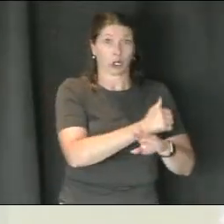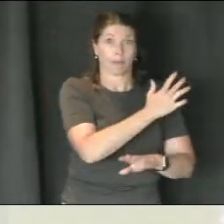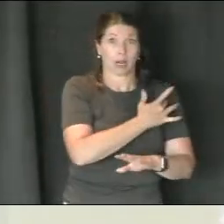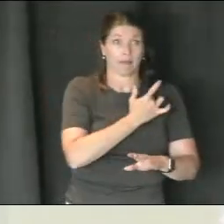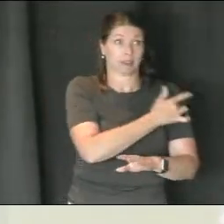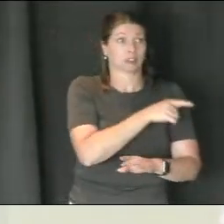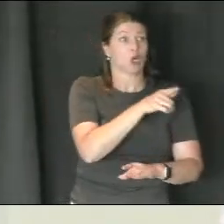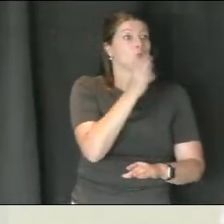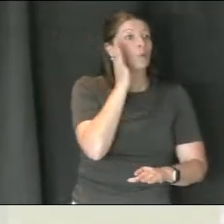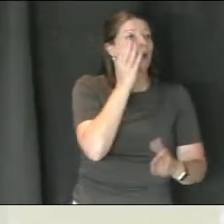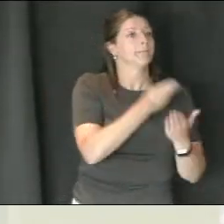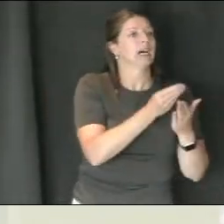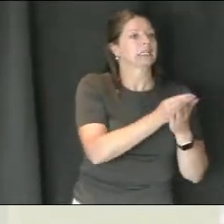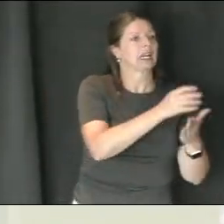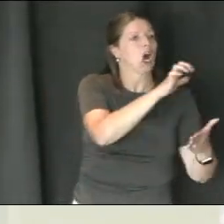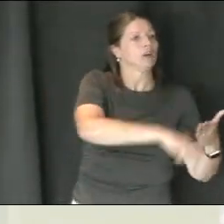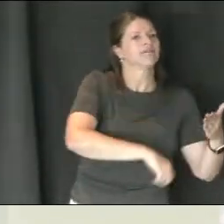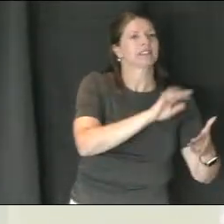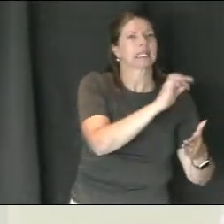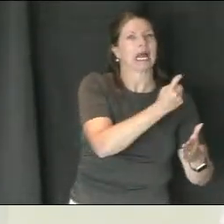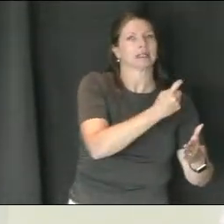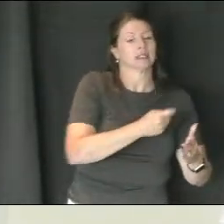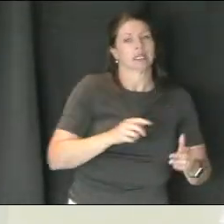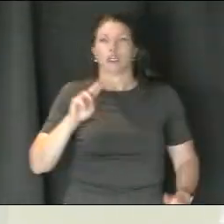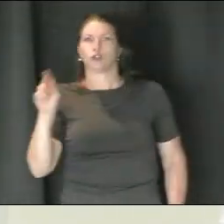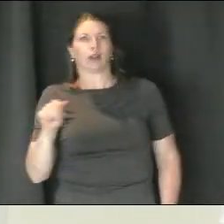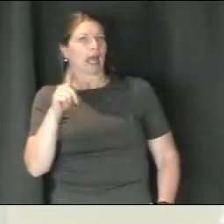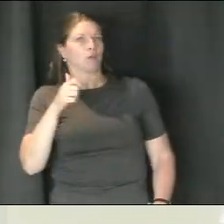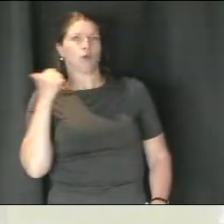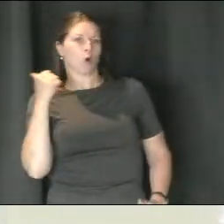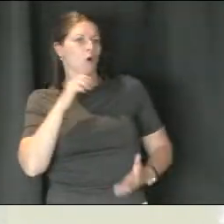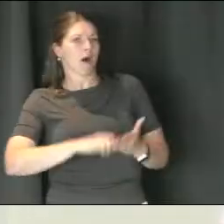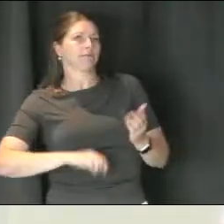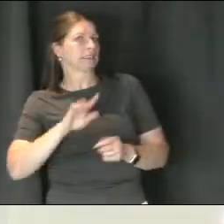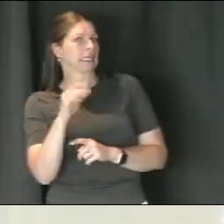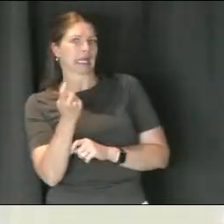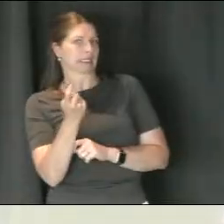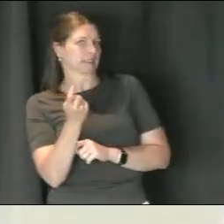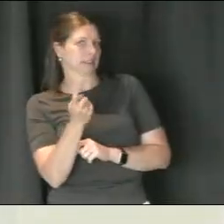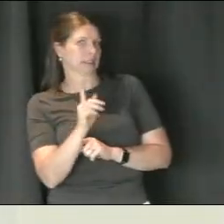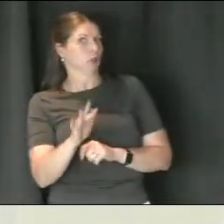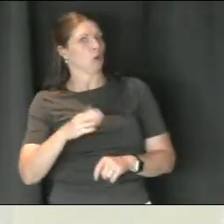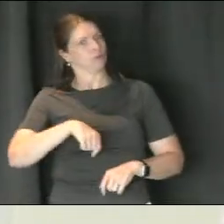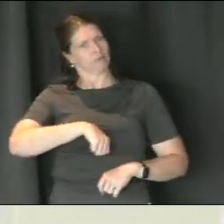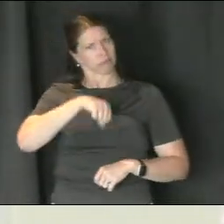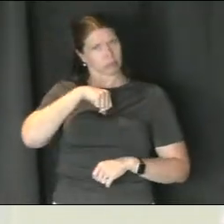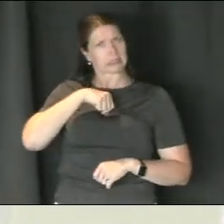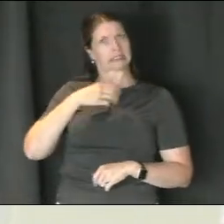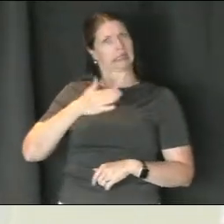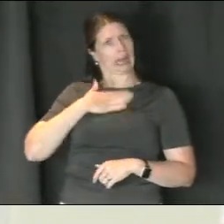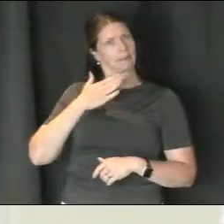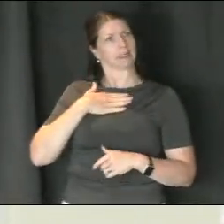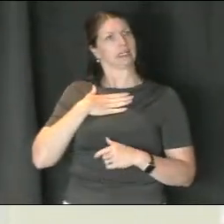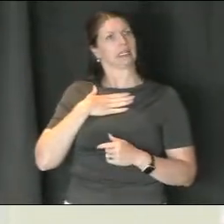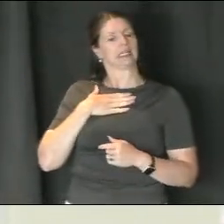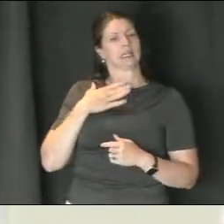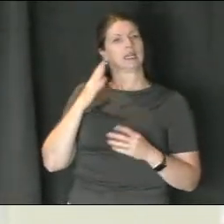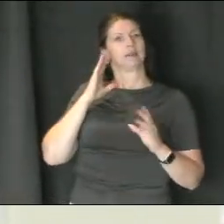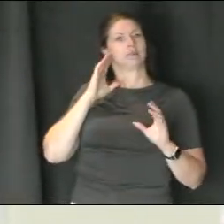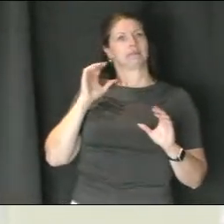not Newfoundland and Labrador and not most of the others. So we're very pleased, and Minister Pike, I was part of the announcement with